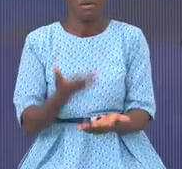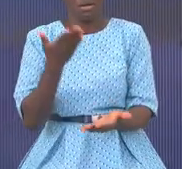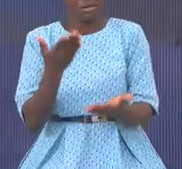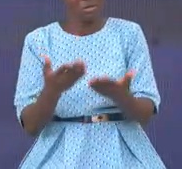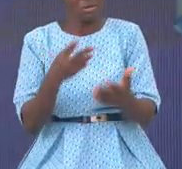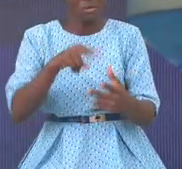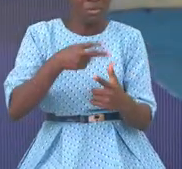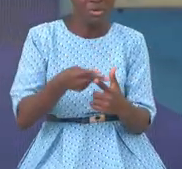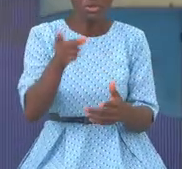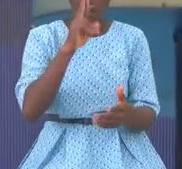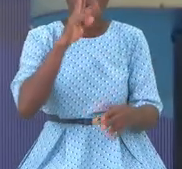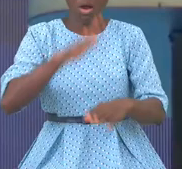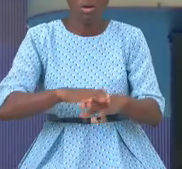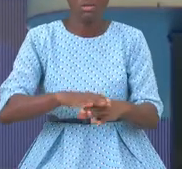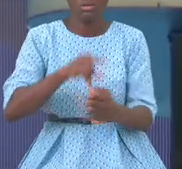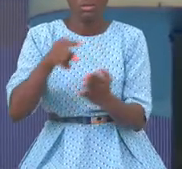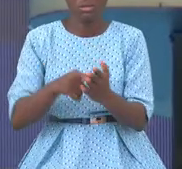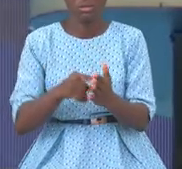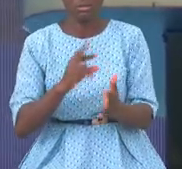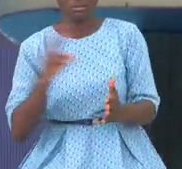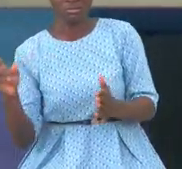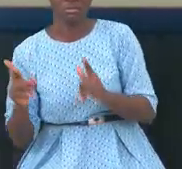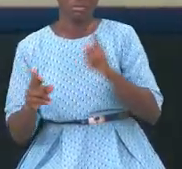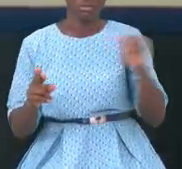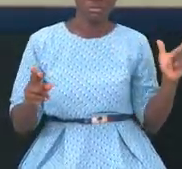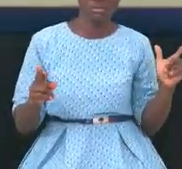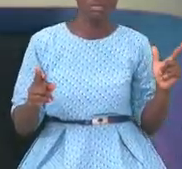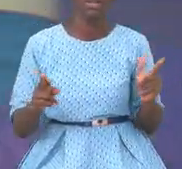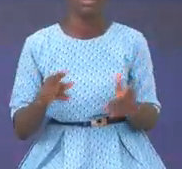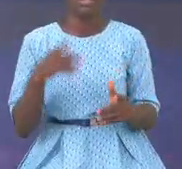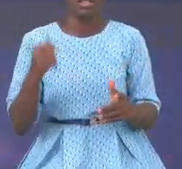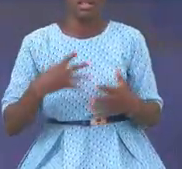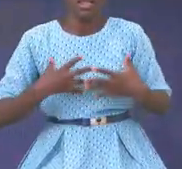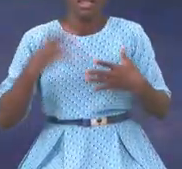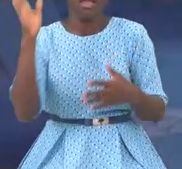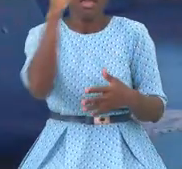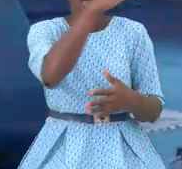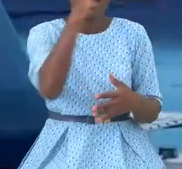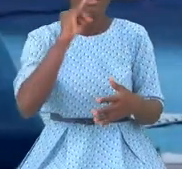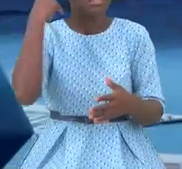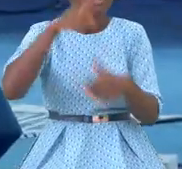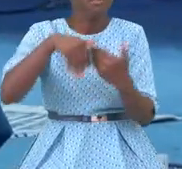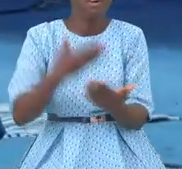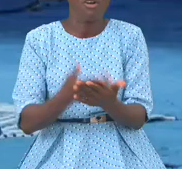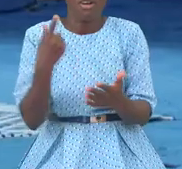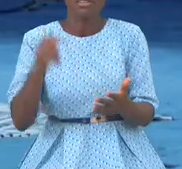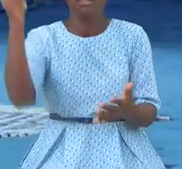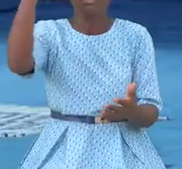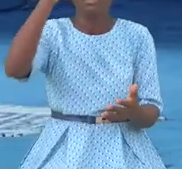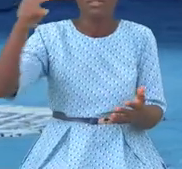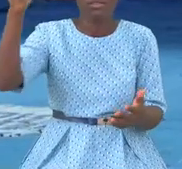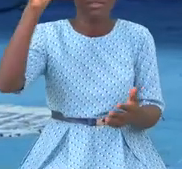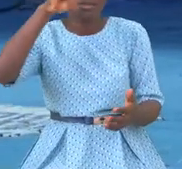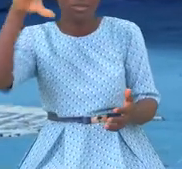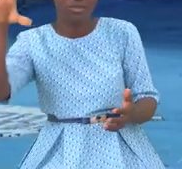for all. The sun that shines for all. Whether you are there or here, and the